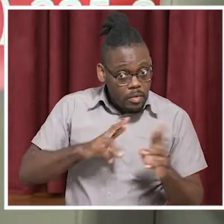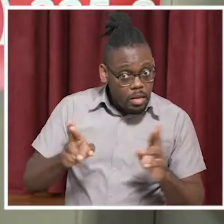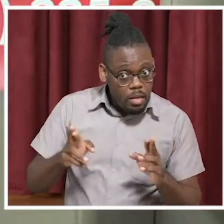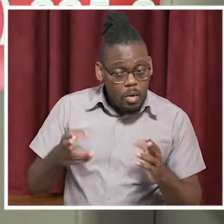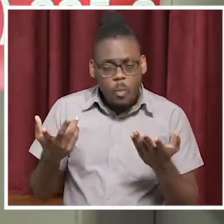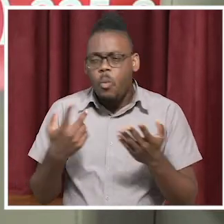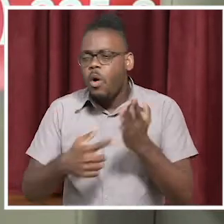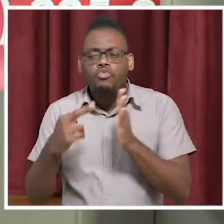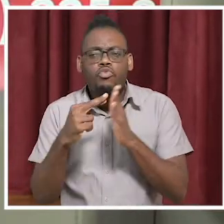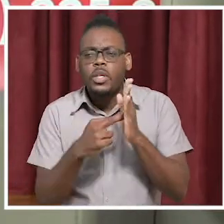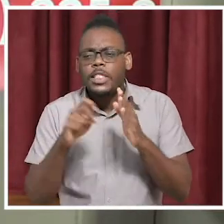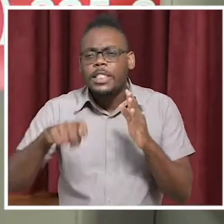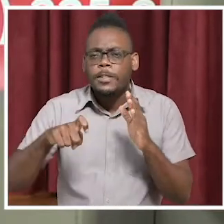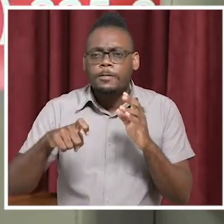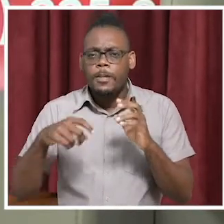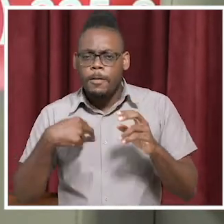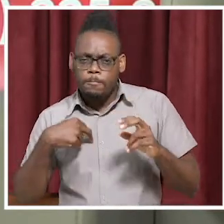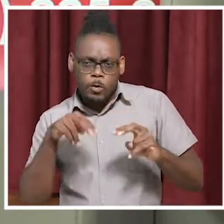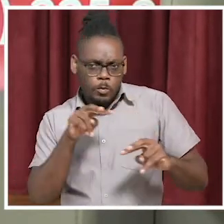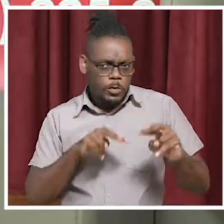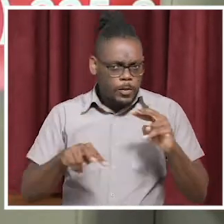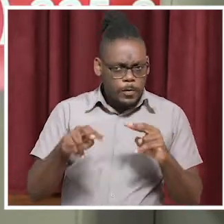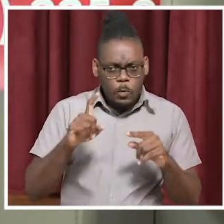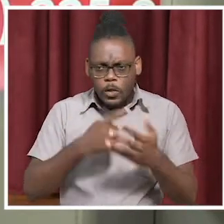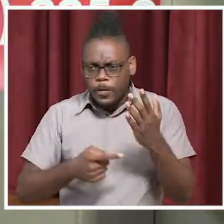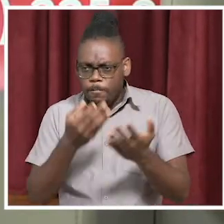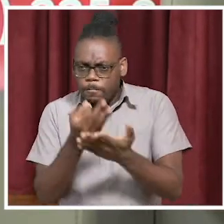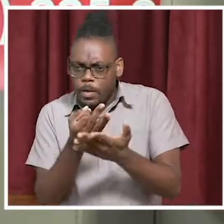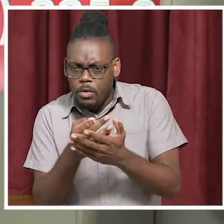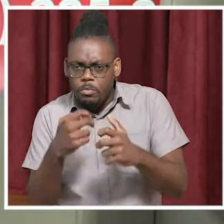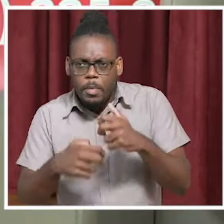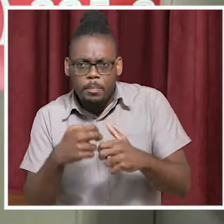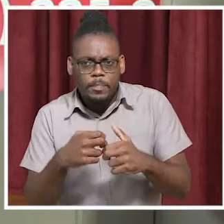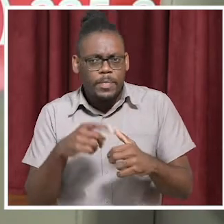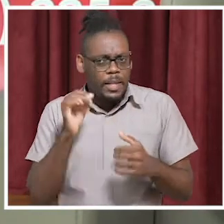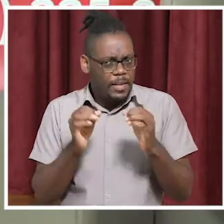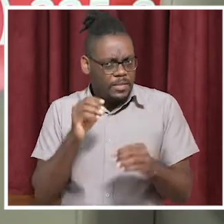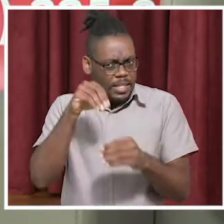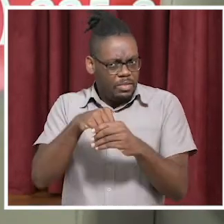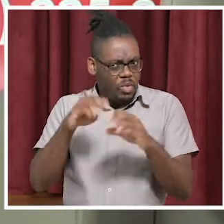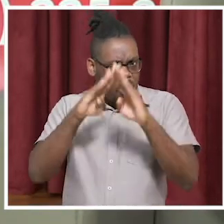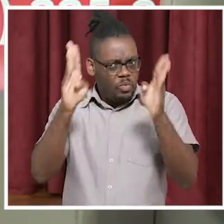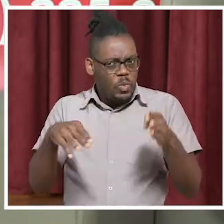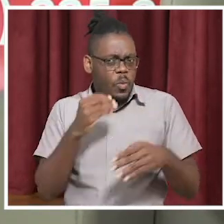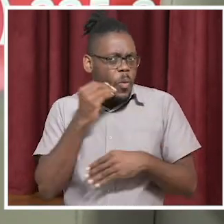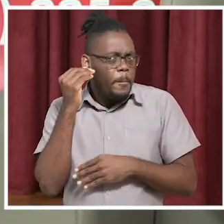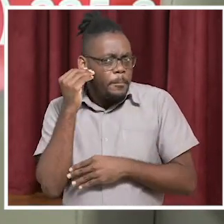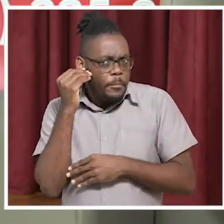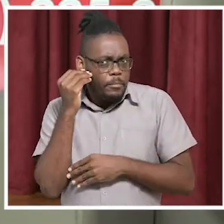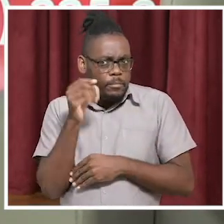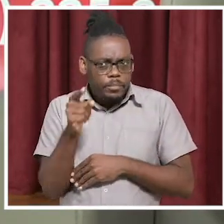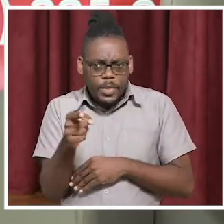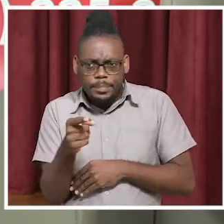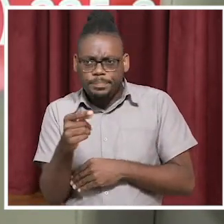current financial situation. Okay. So if they're in a household that brings in just a minimal income, that